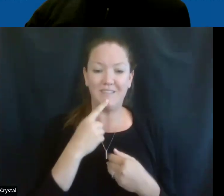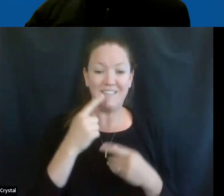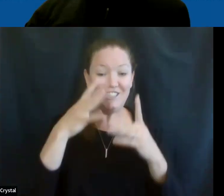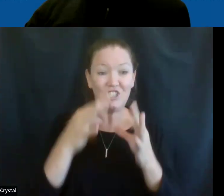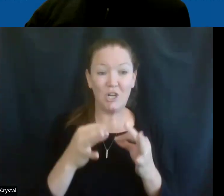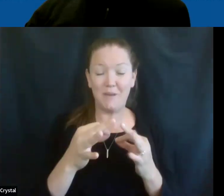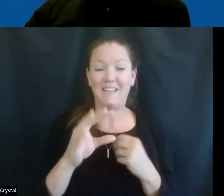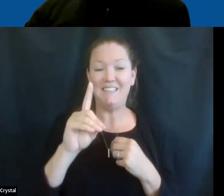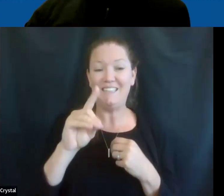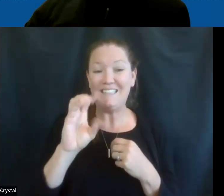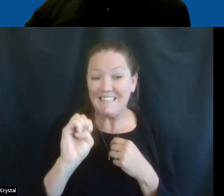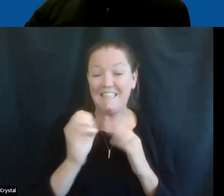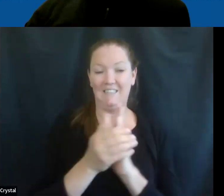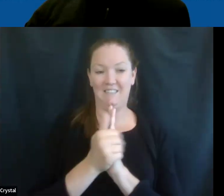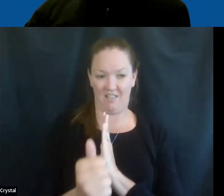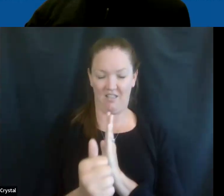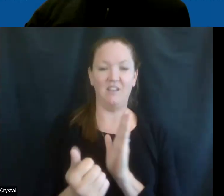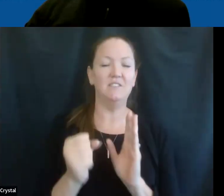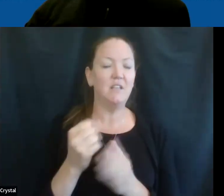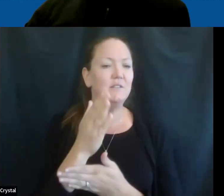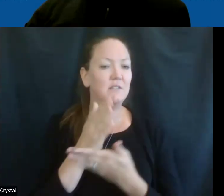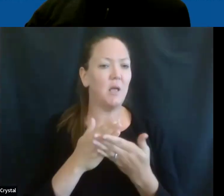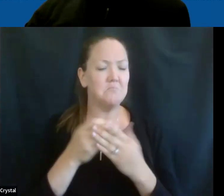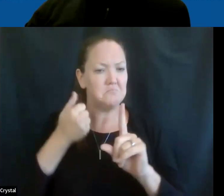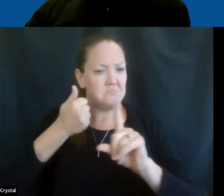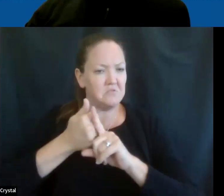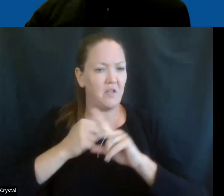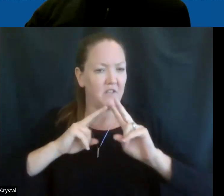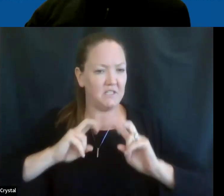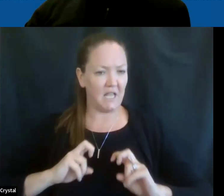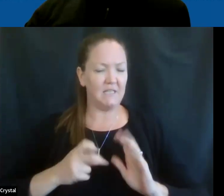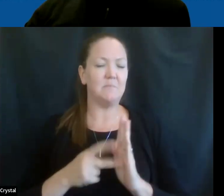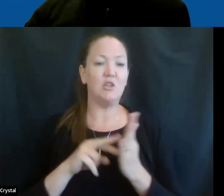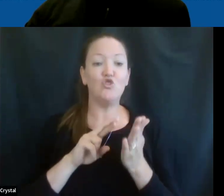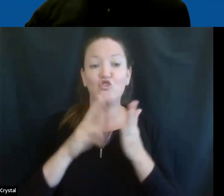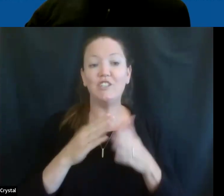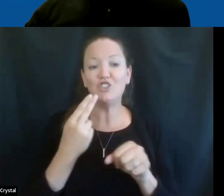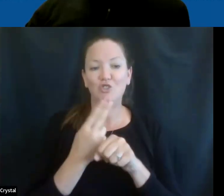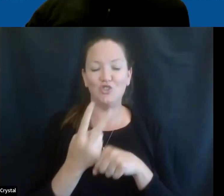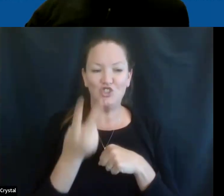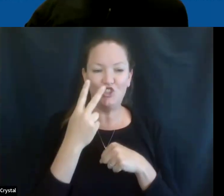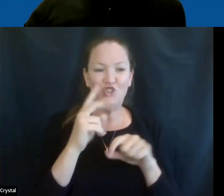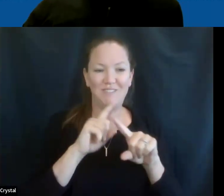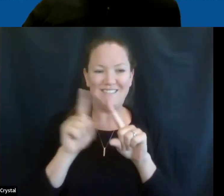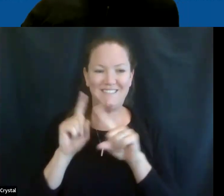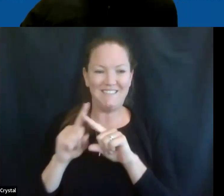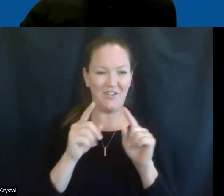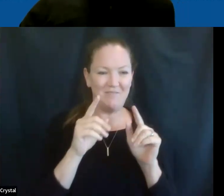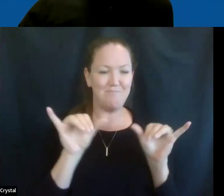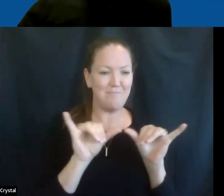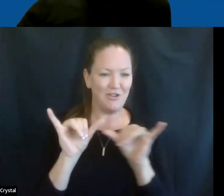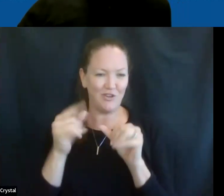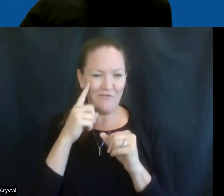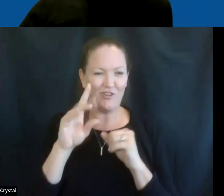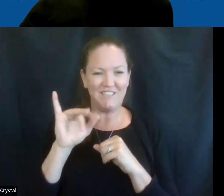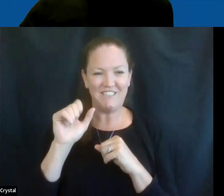question. Participants do self-assess. That's where the researchers use 2 different measures of digital skills, and they're pretty different. And